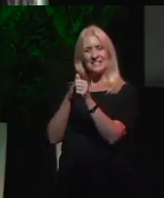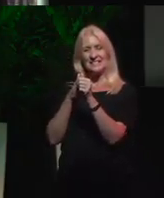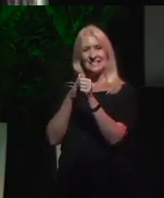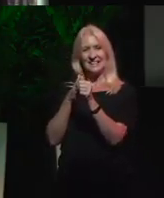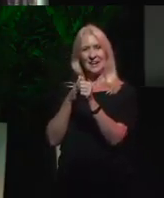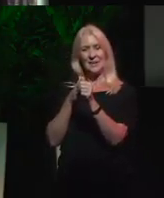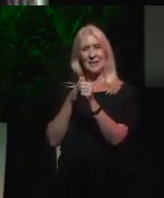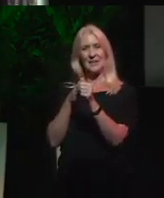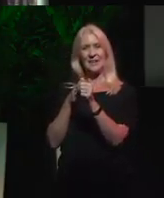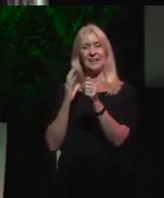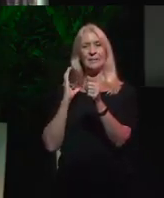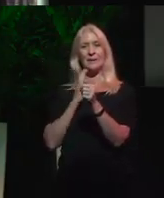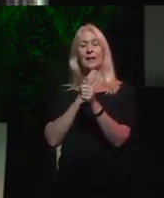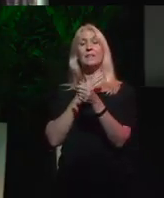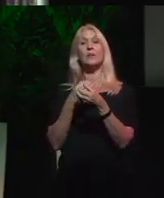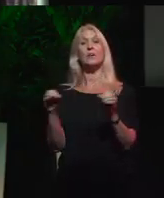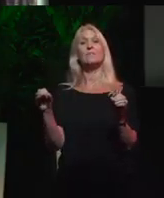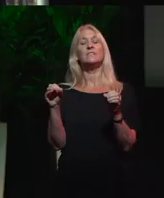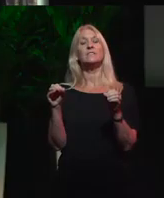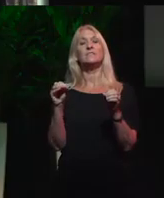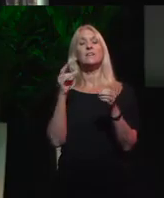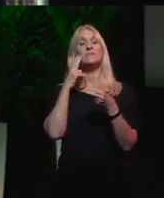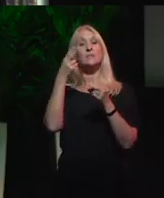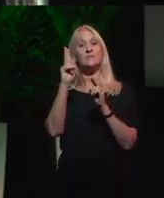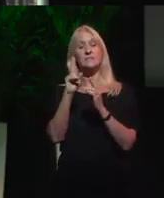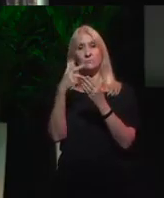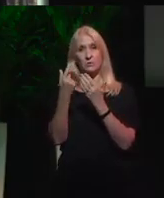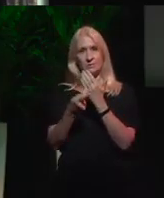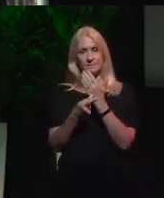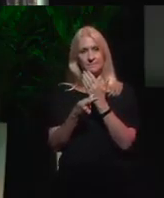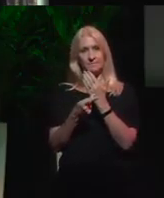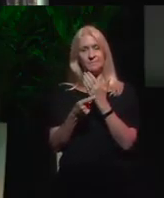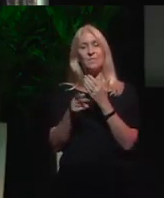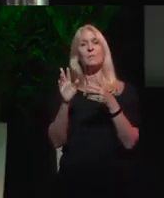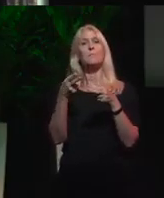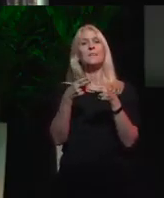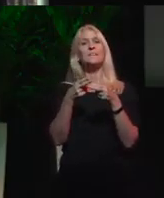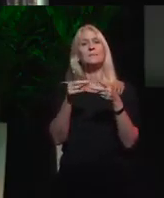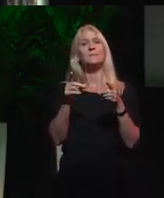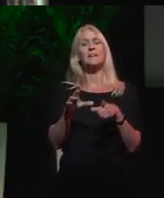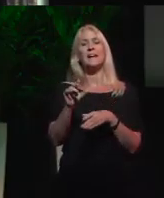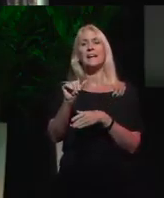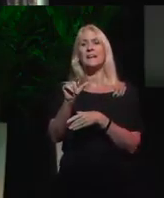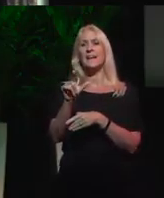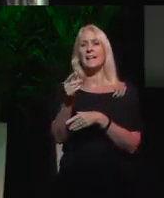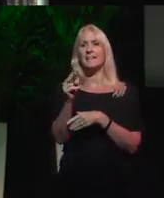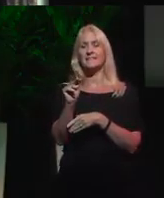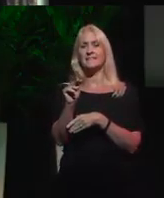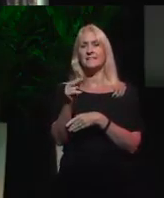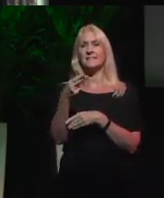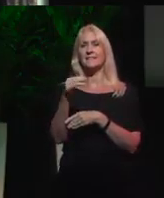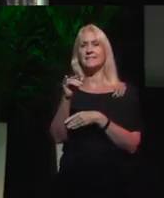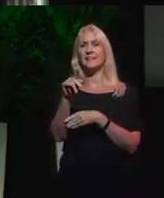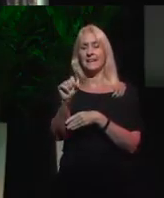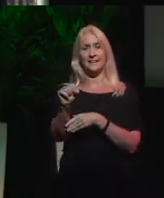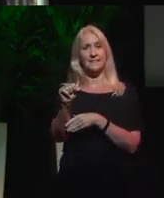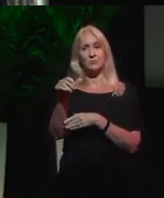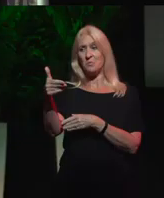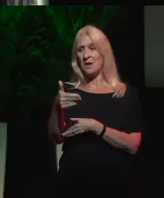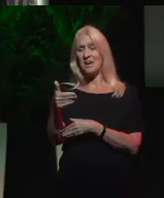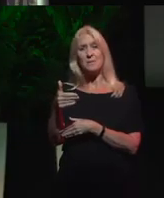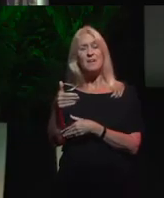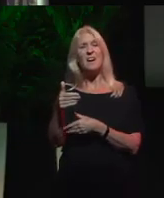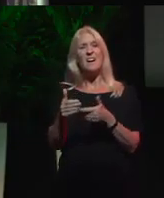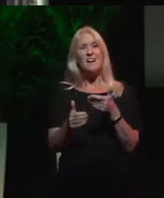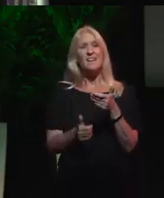Office of the Honors Program, led by Interim Director Allison Hicks. Indeed, we welcome our largest honors cohort to